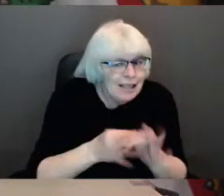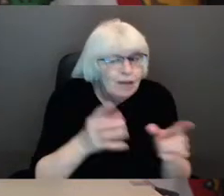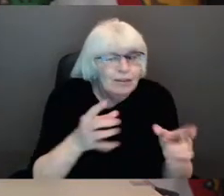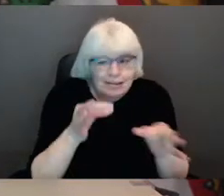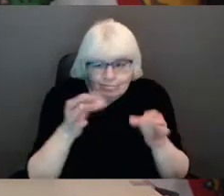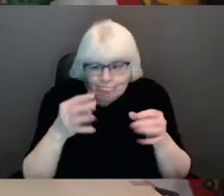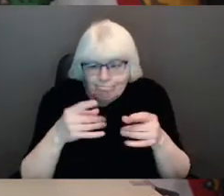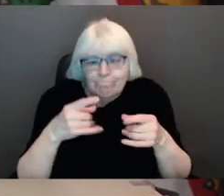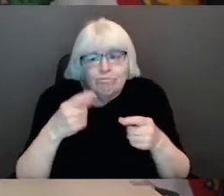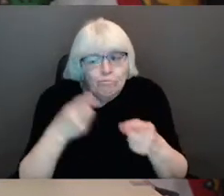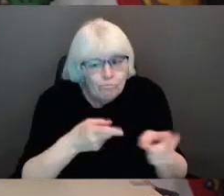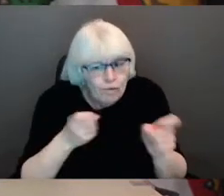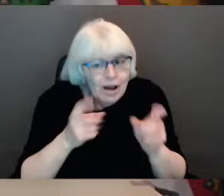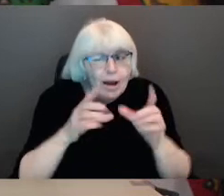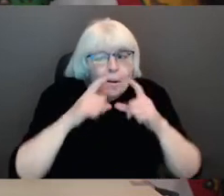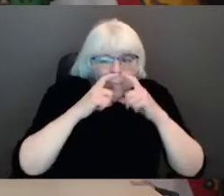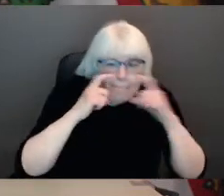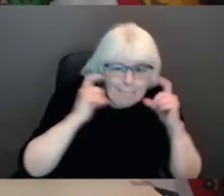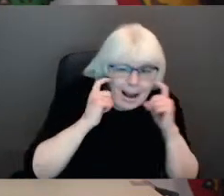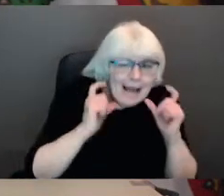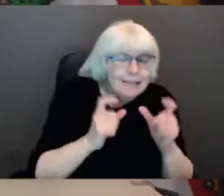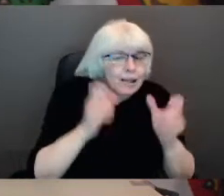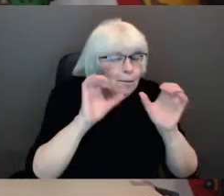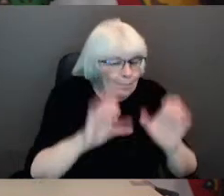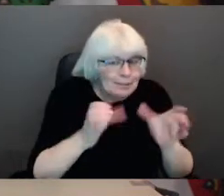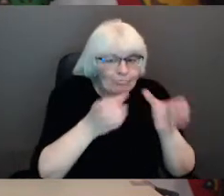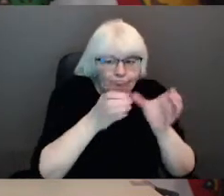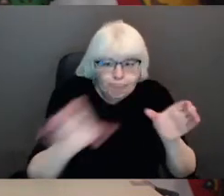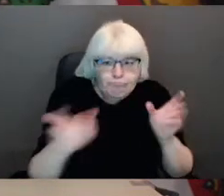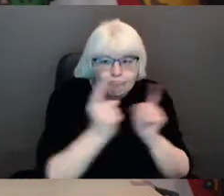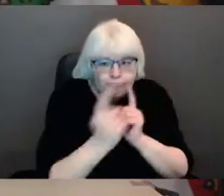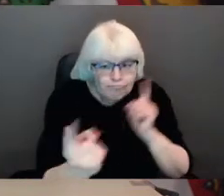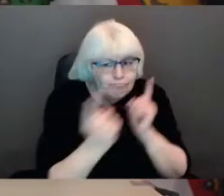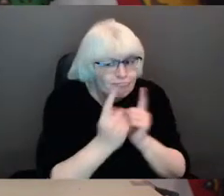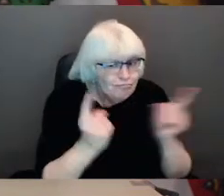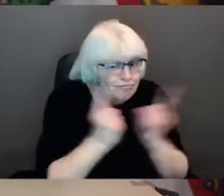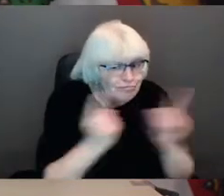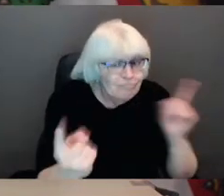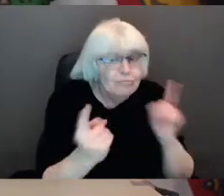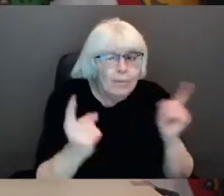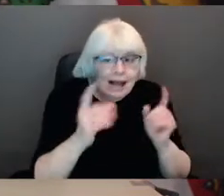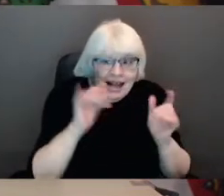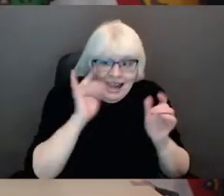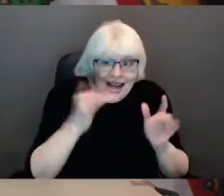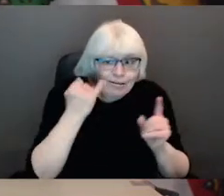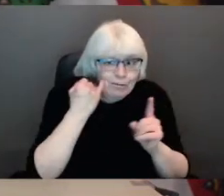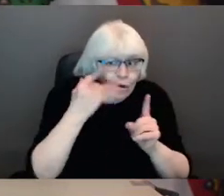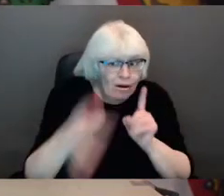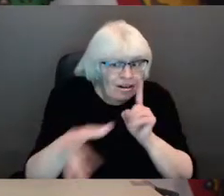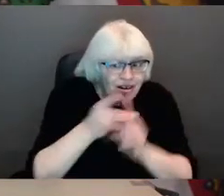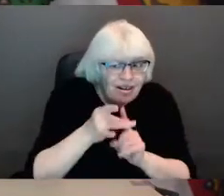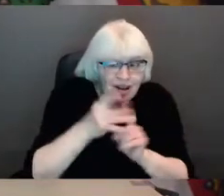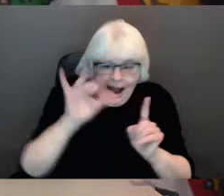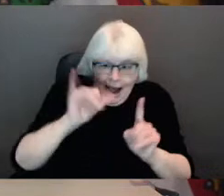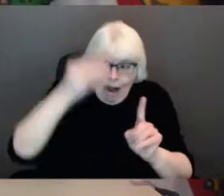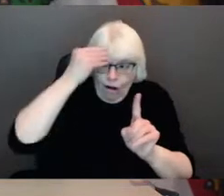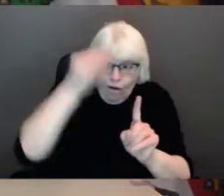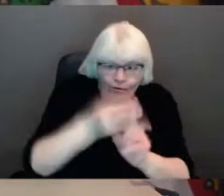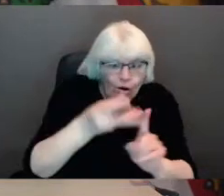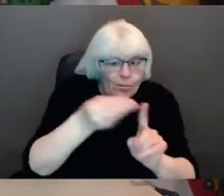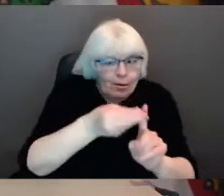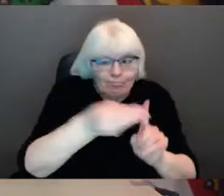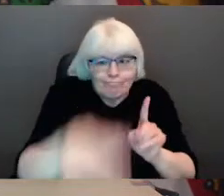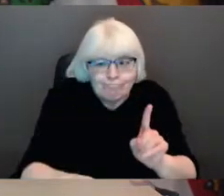tracing to the extent we can do it, our protocols are very, very thorough and perhaps as thorough or more thorough than most